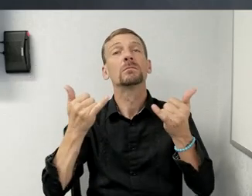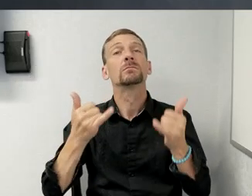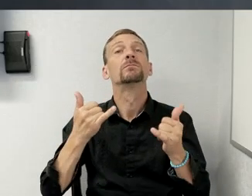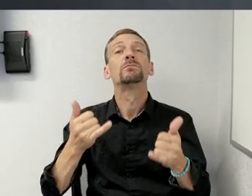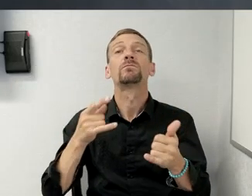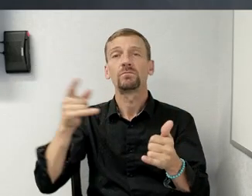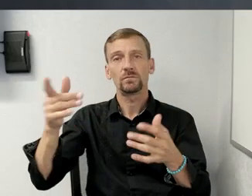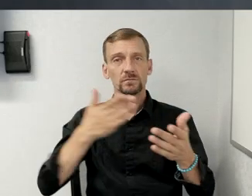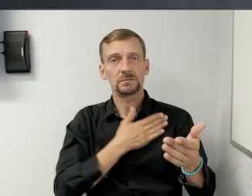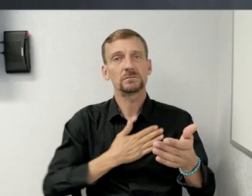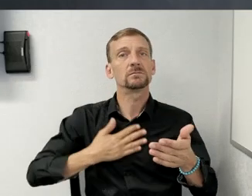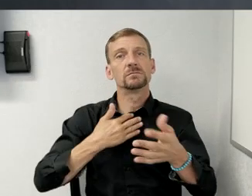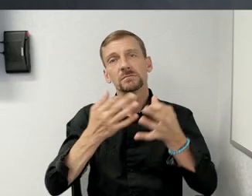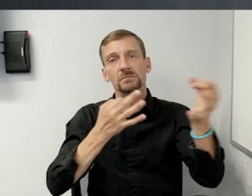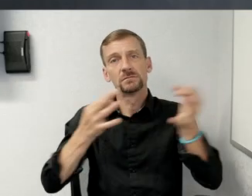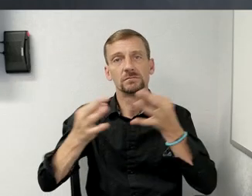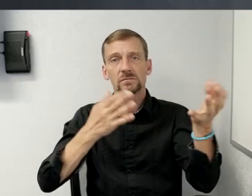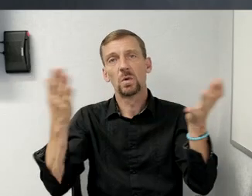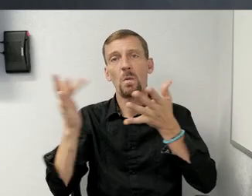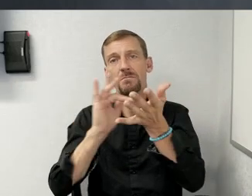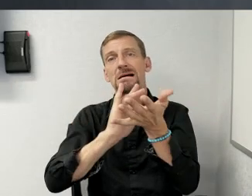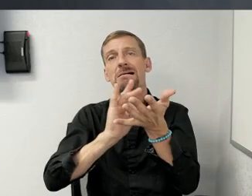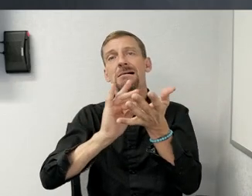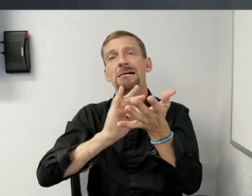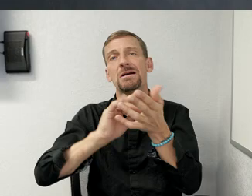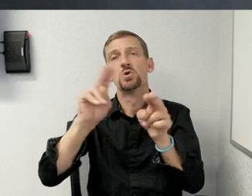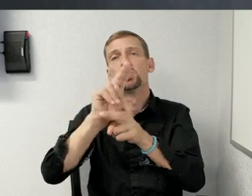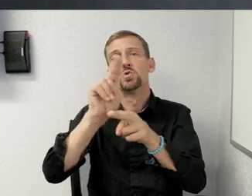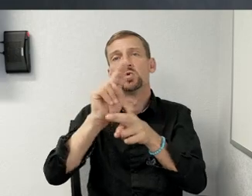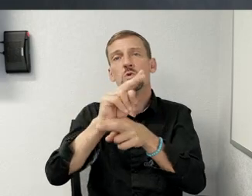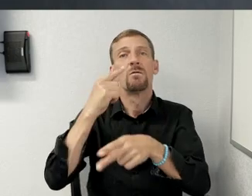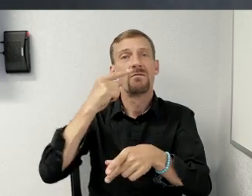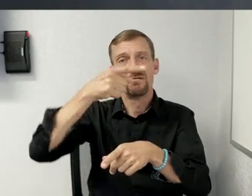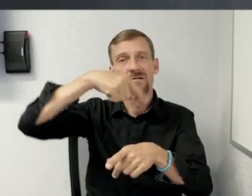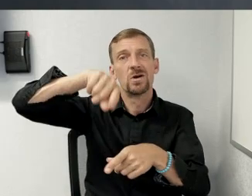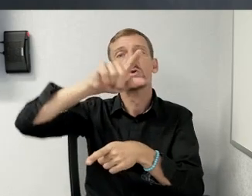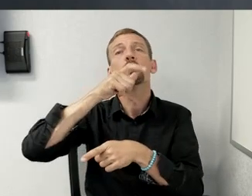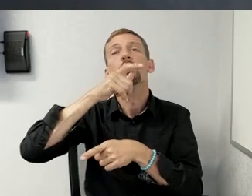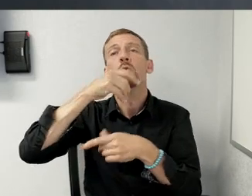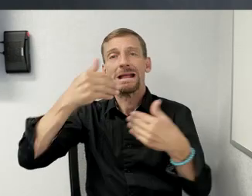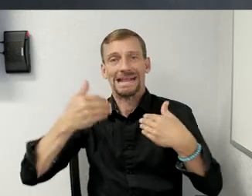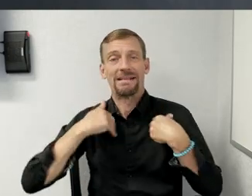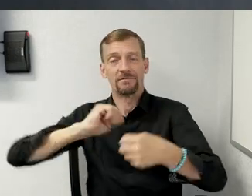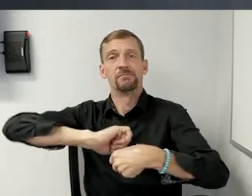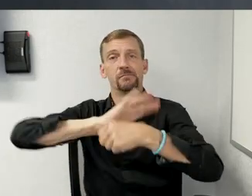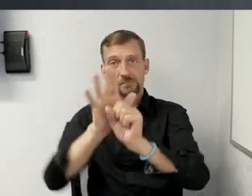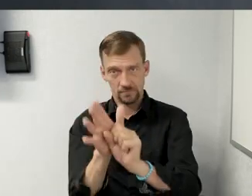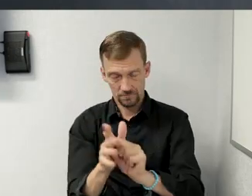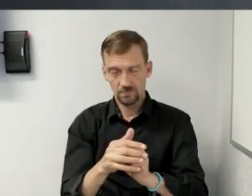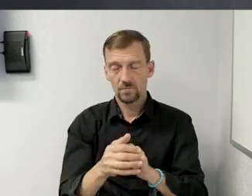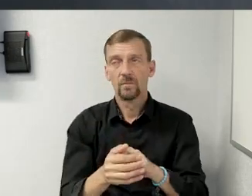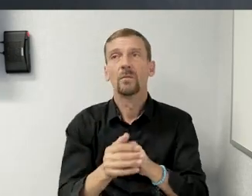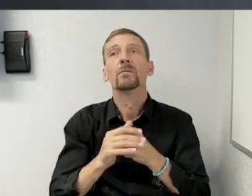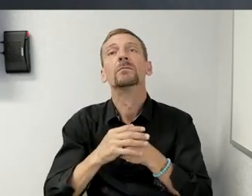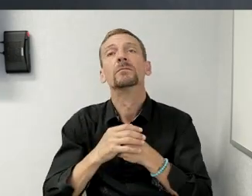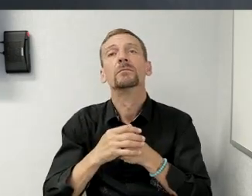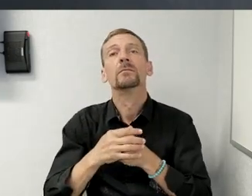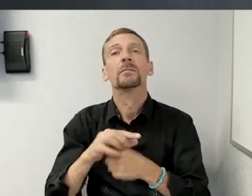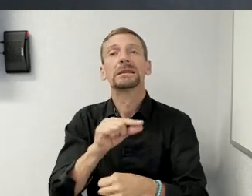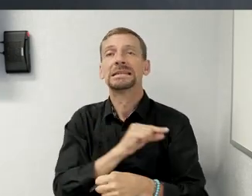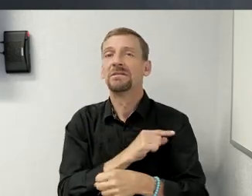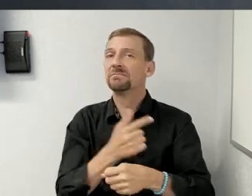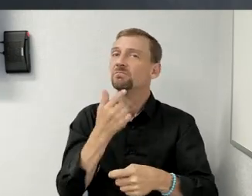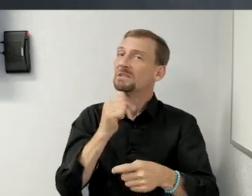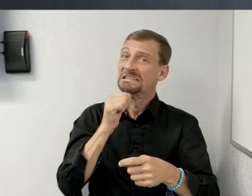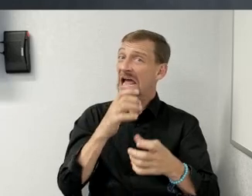us the prescription drugs that are being administered to COVID positive patients who are hospitalized? Yeah, so we're there are not that